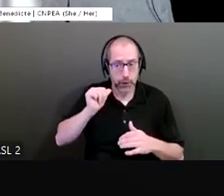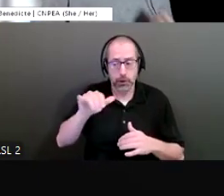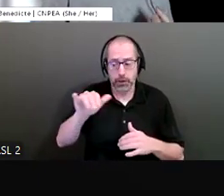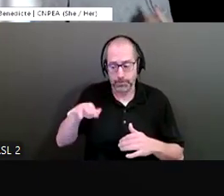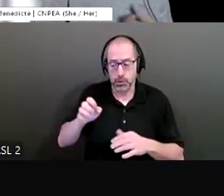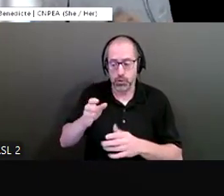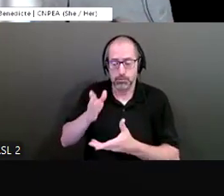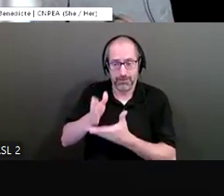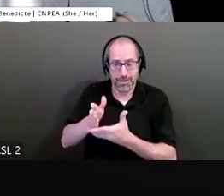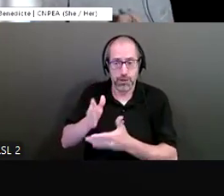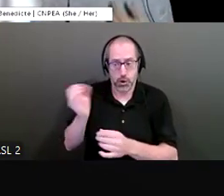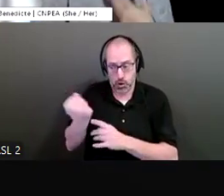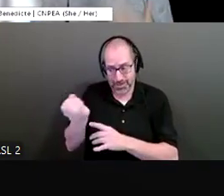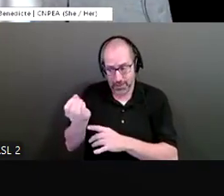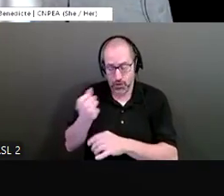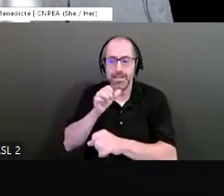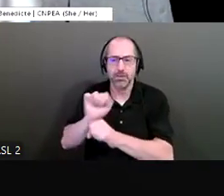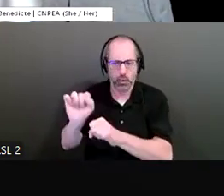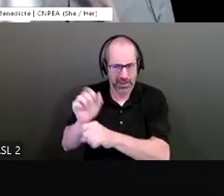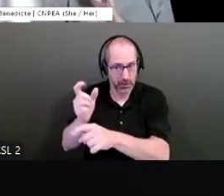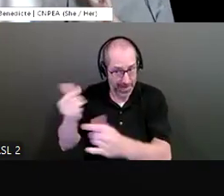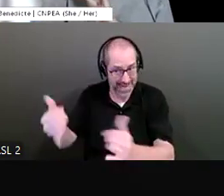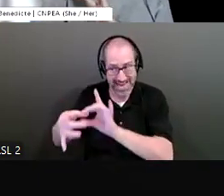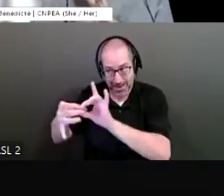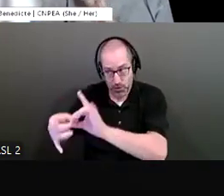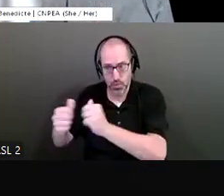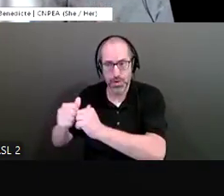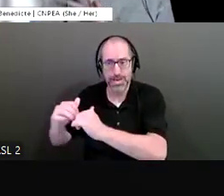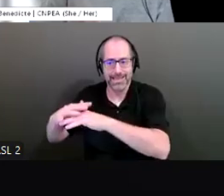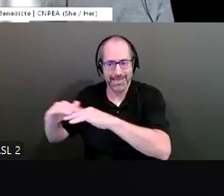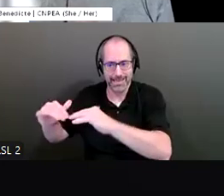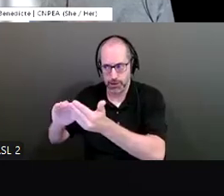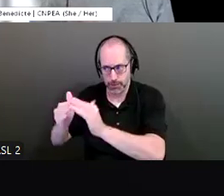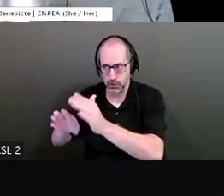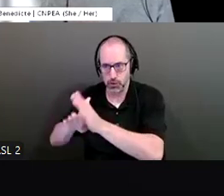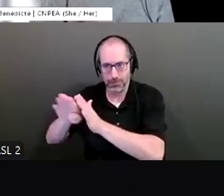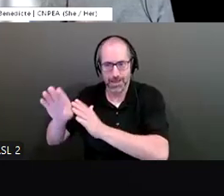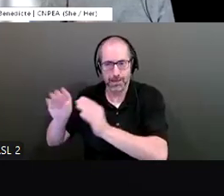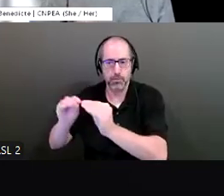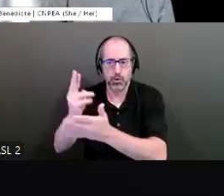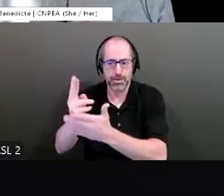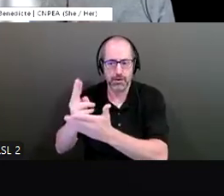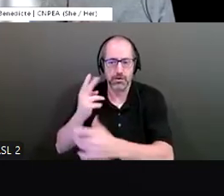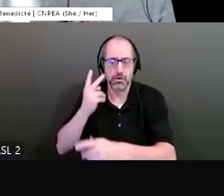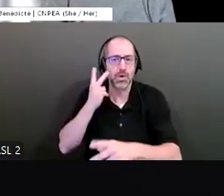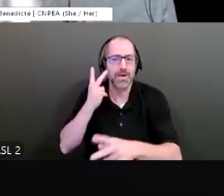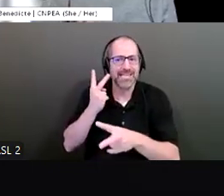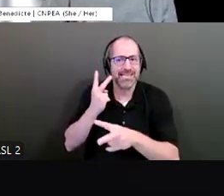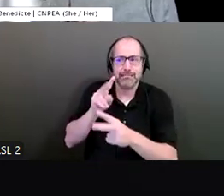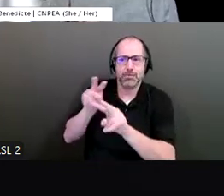working with Indigenous communities to develop more. So stay in touch with the APO. There will be